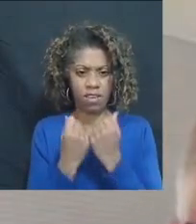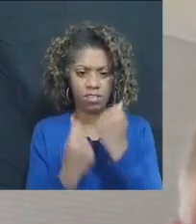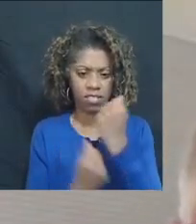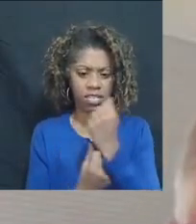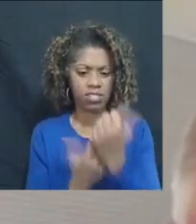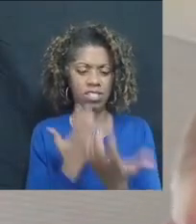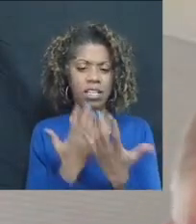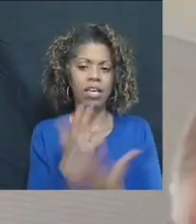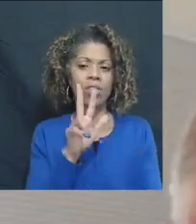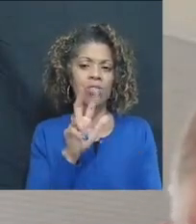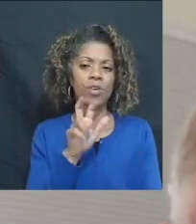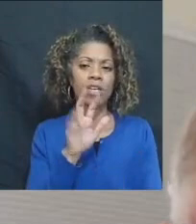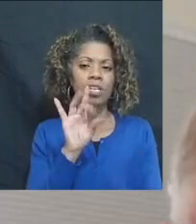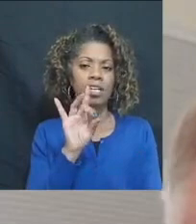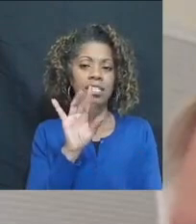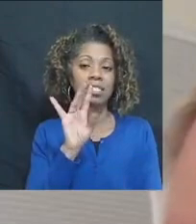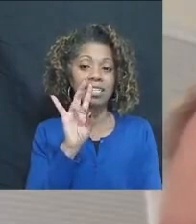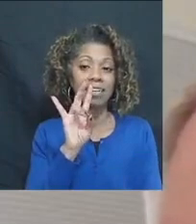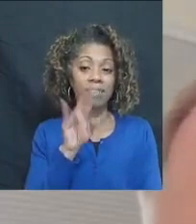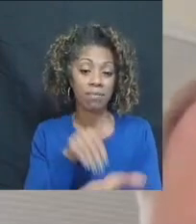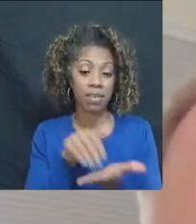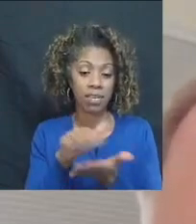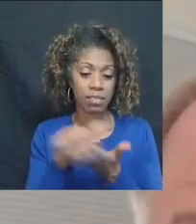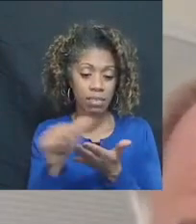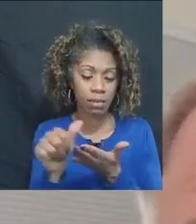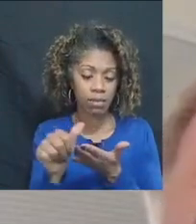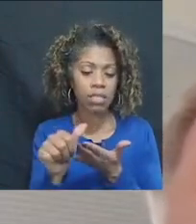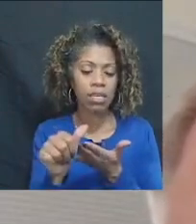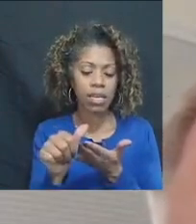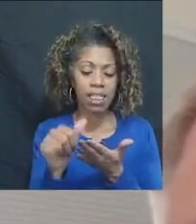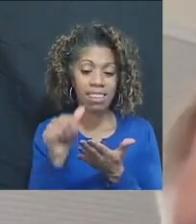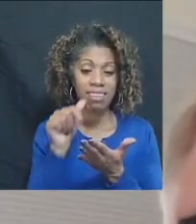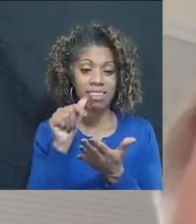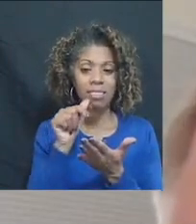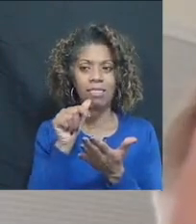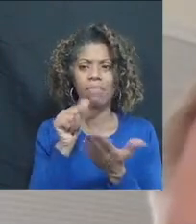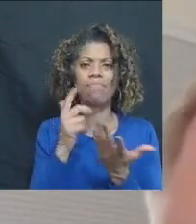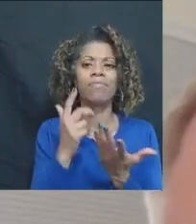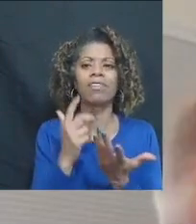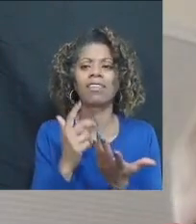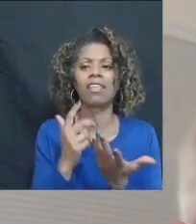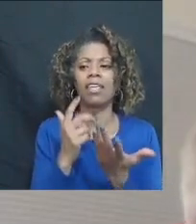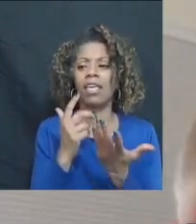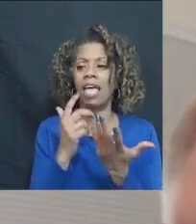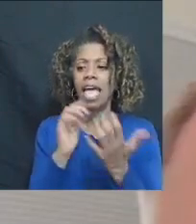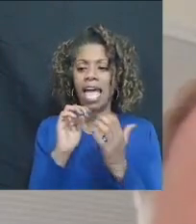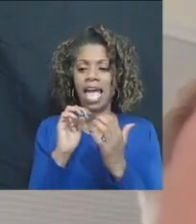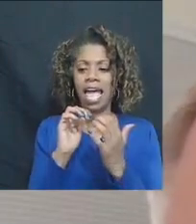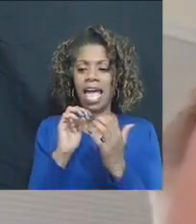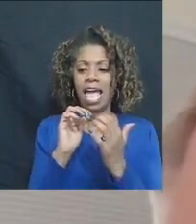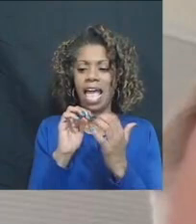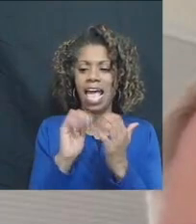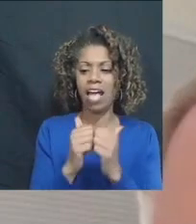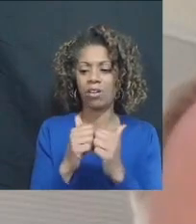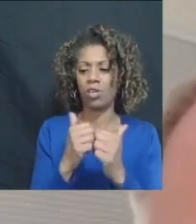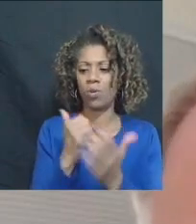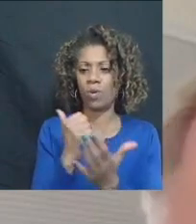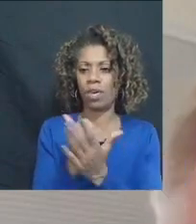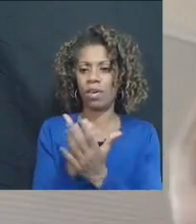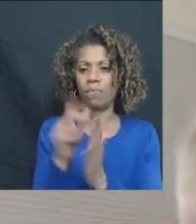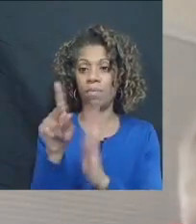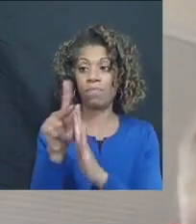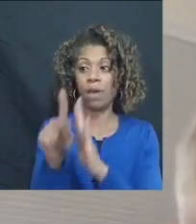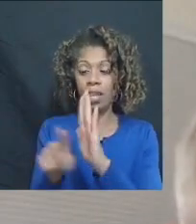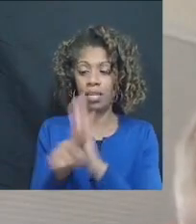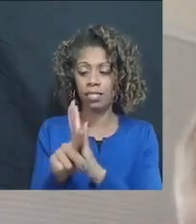And have an impact on public health writ large, or health policy writ large. So Medicare, Medicaid, the uninsured,